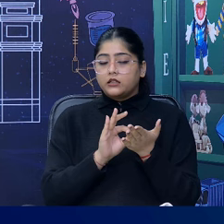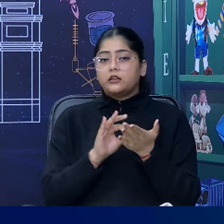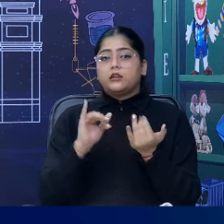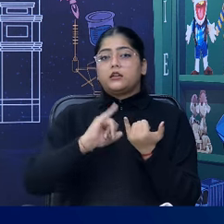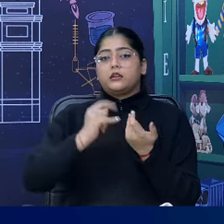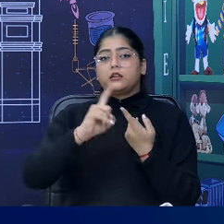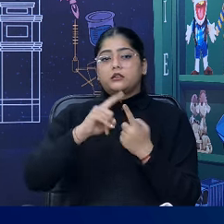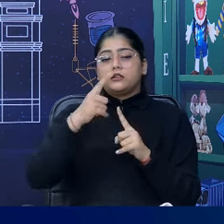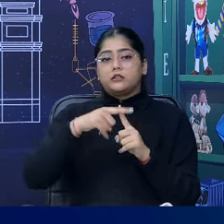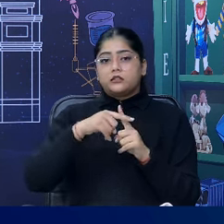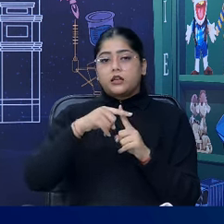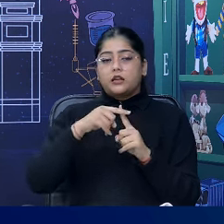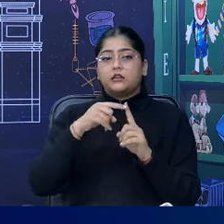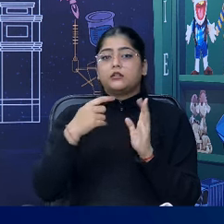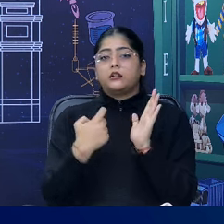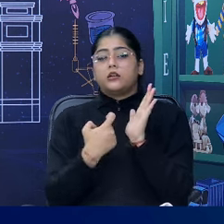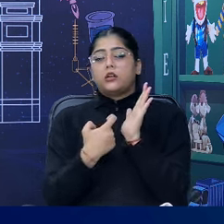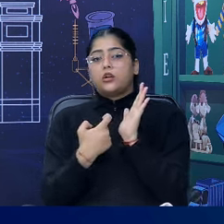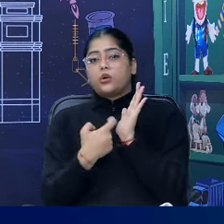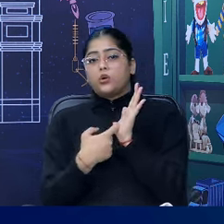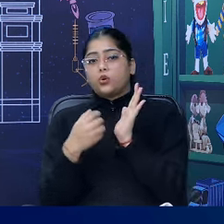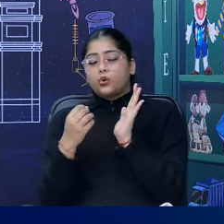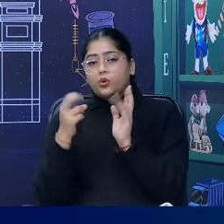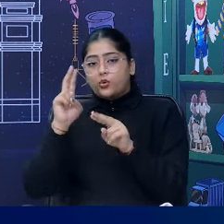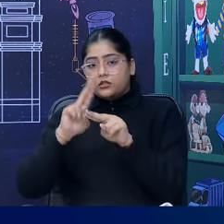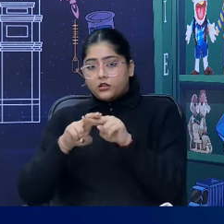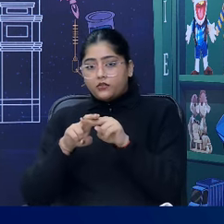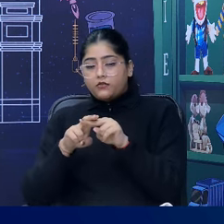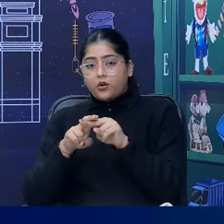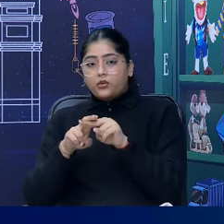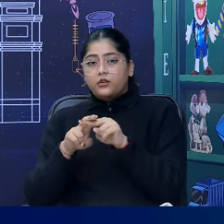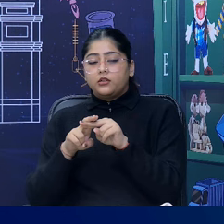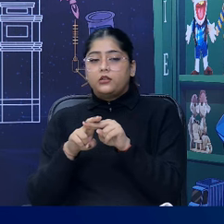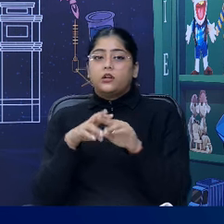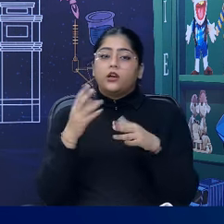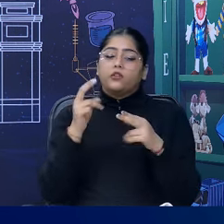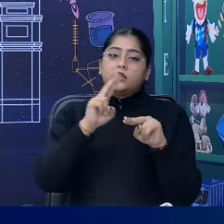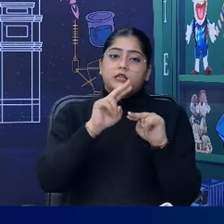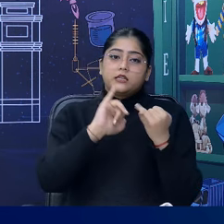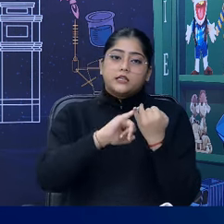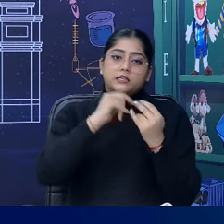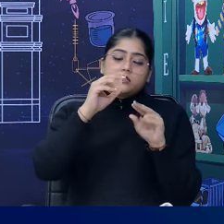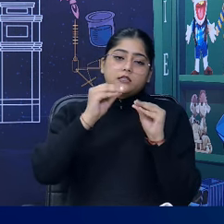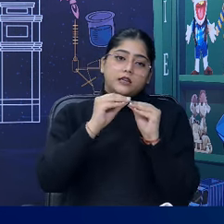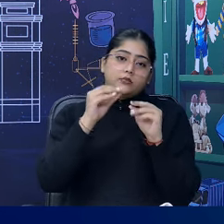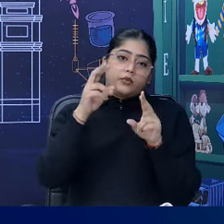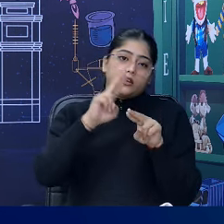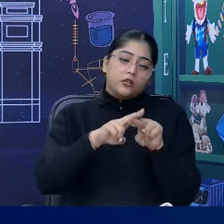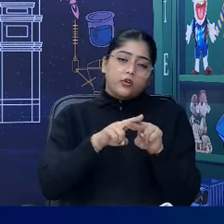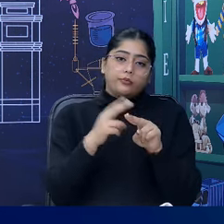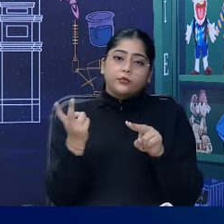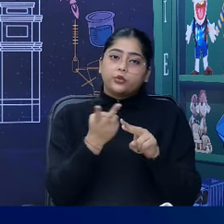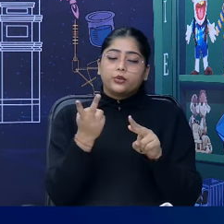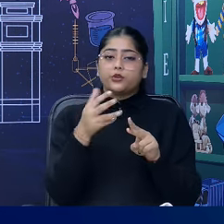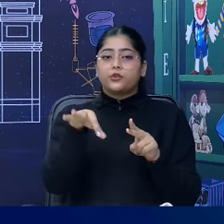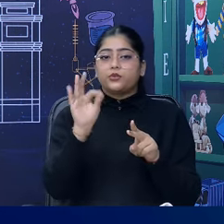form. Roster forms of the sets are given to you, and you have just gone through the way where we